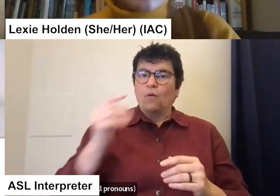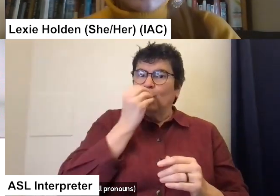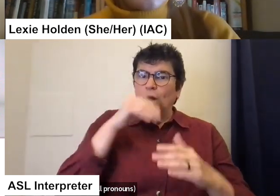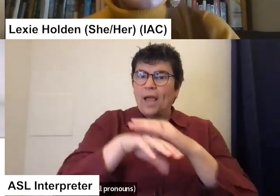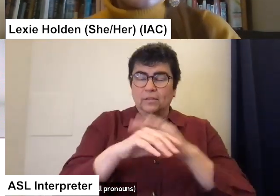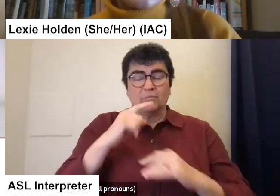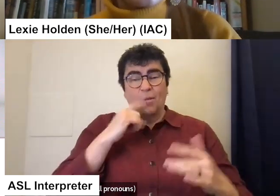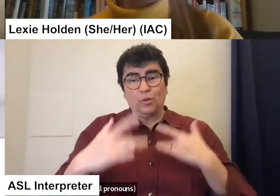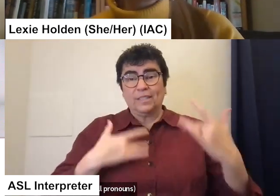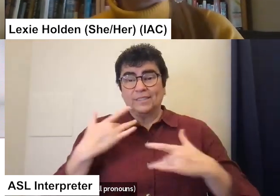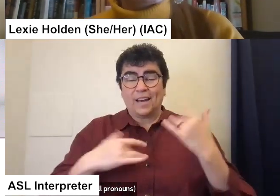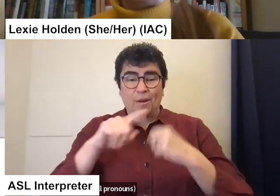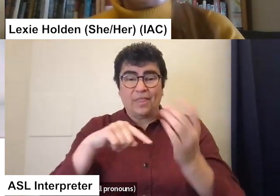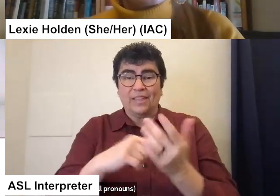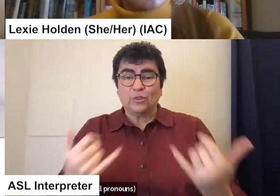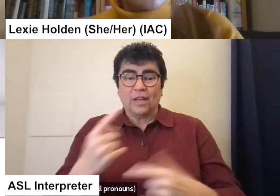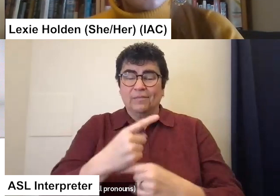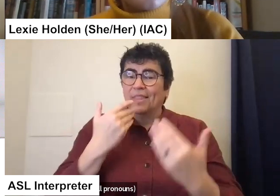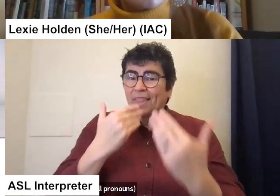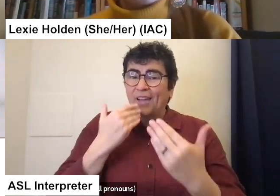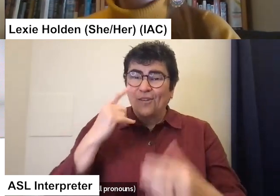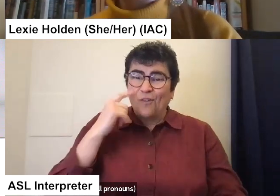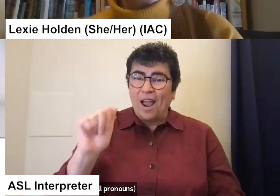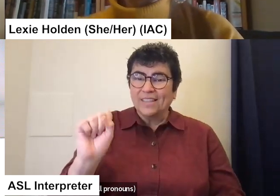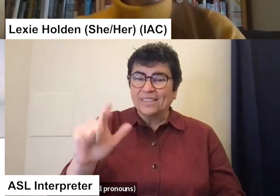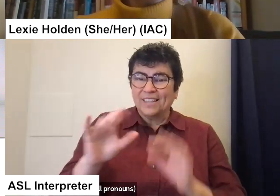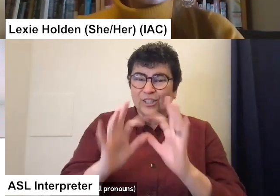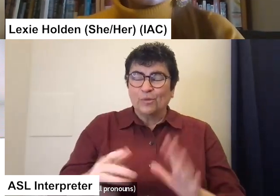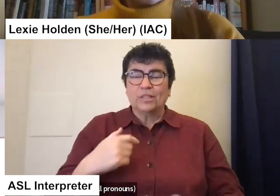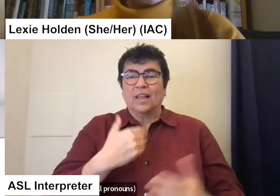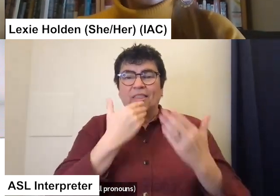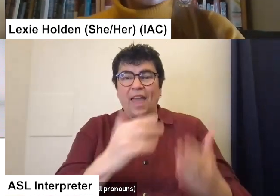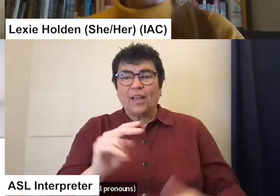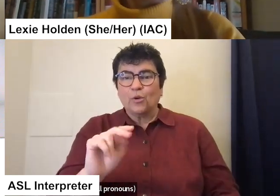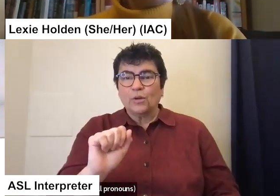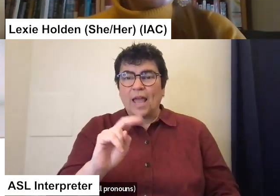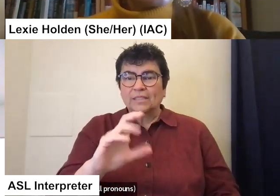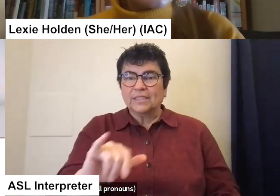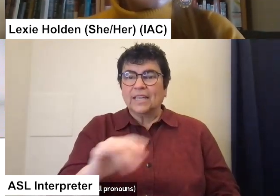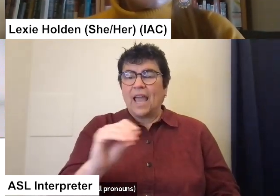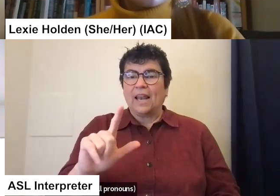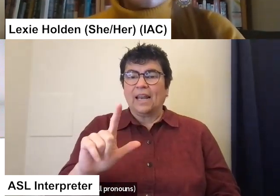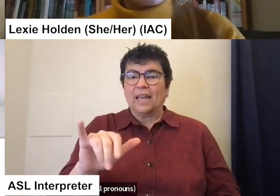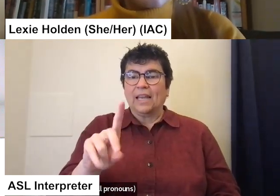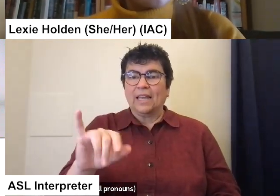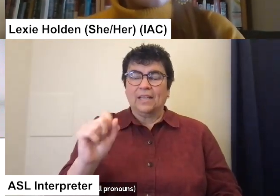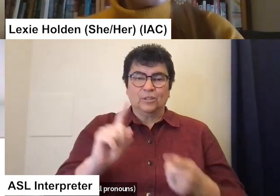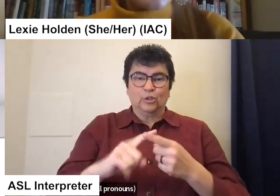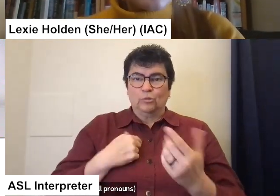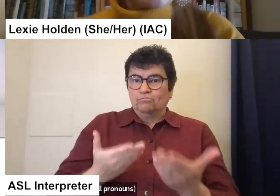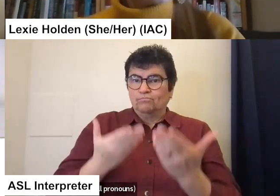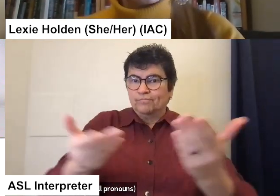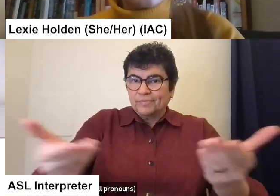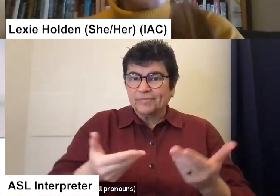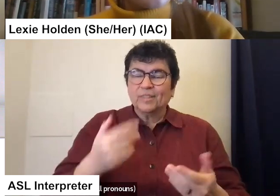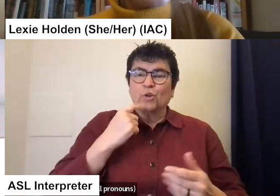excited about all of this today. And I'd like to thank our ASL interpreters. I'd also like to thank Nancy and Lydia for extending the invitation to ask me to help